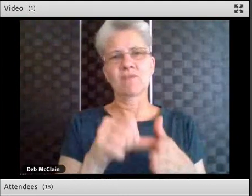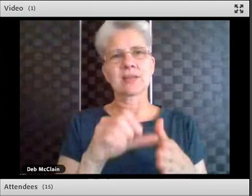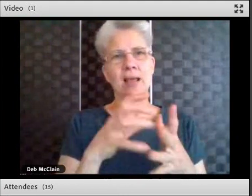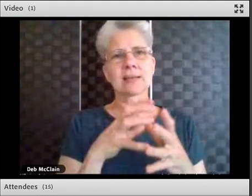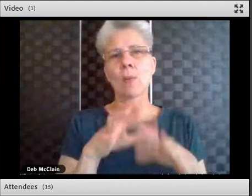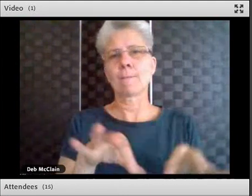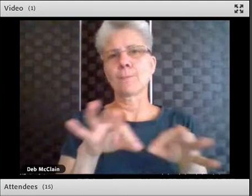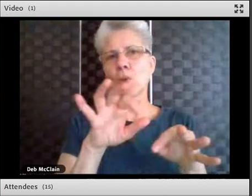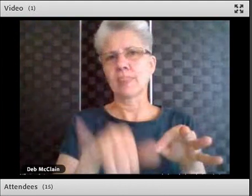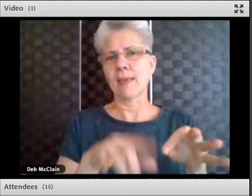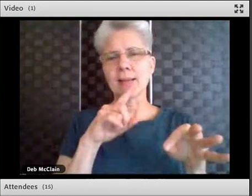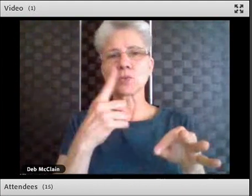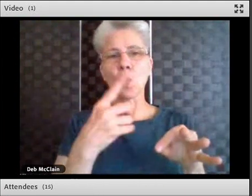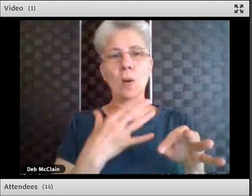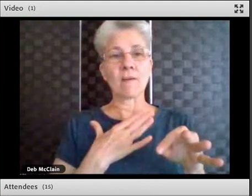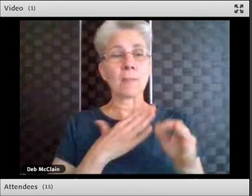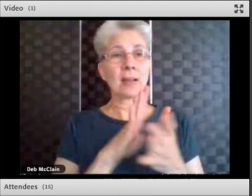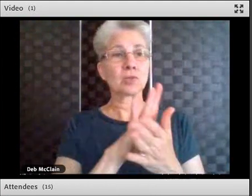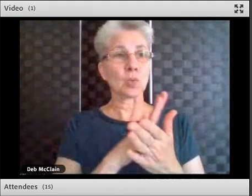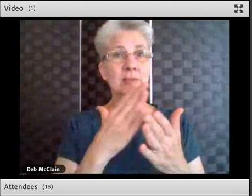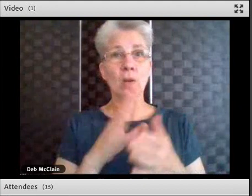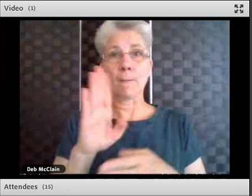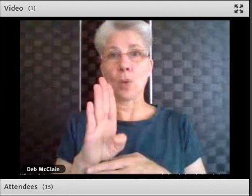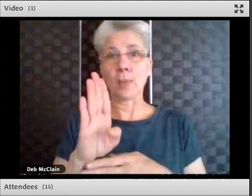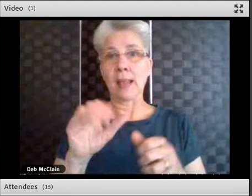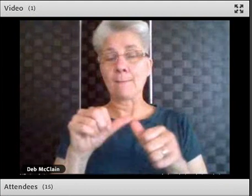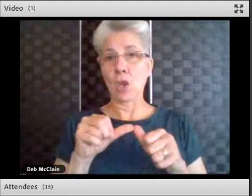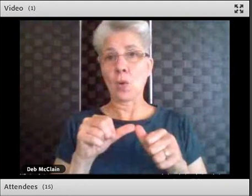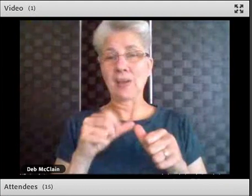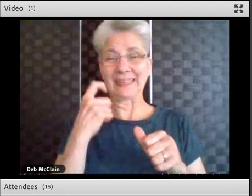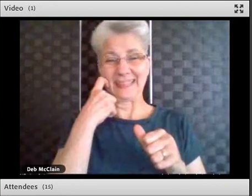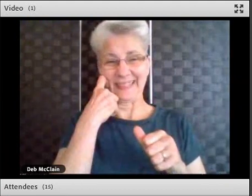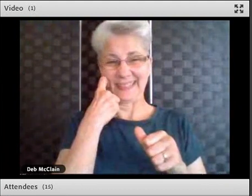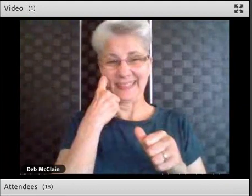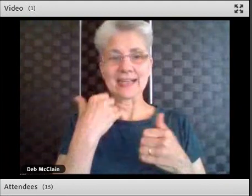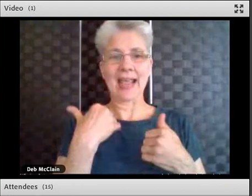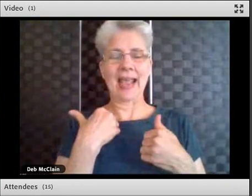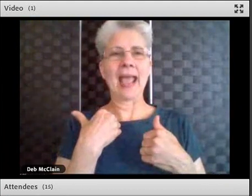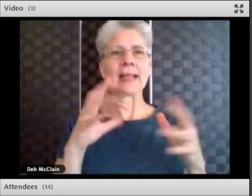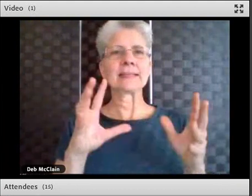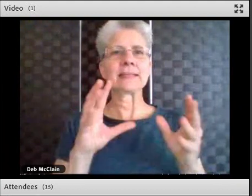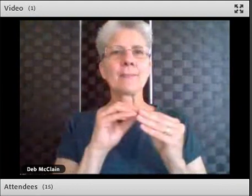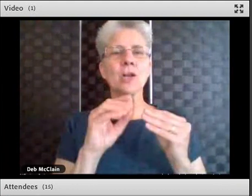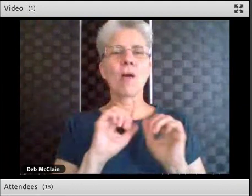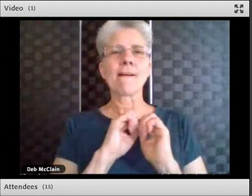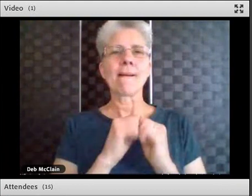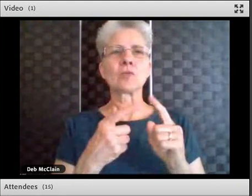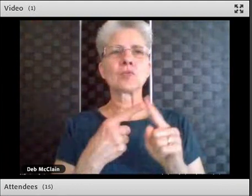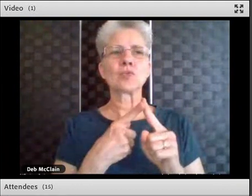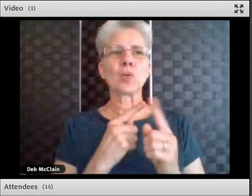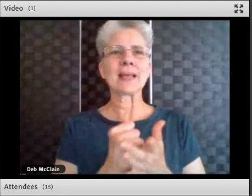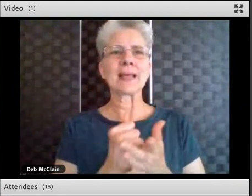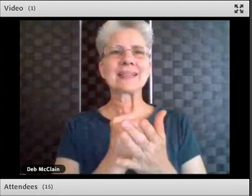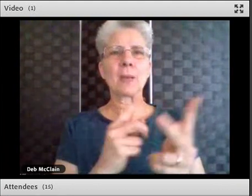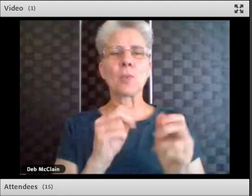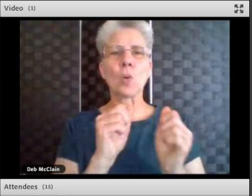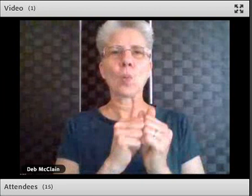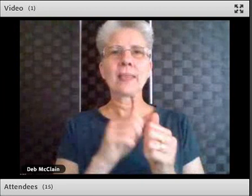how important that is. One of my schools here in the Birmingham area just had a seminar on how to assist people